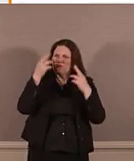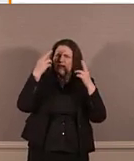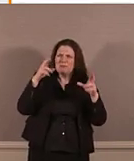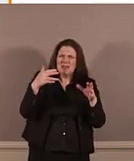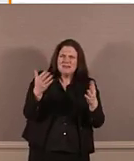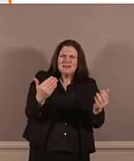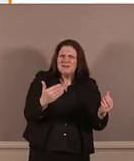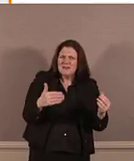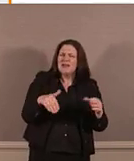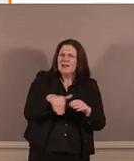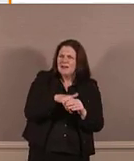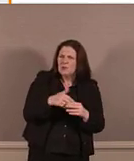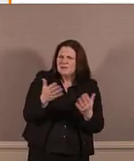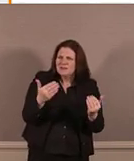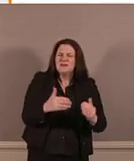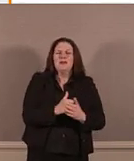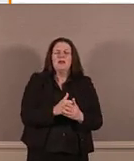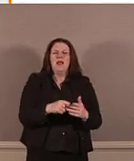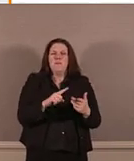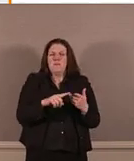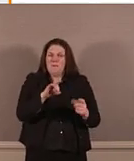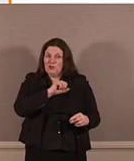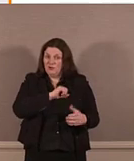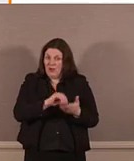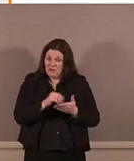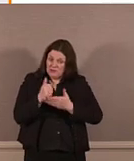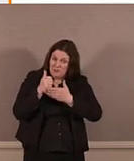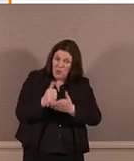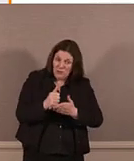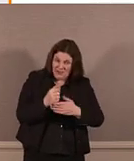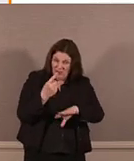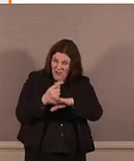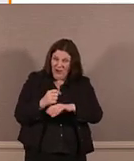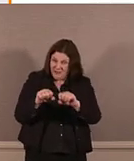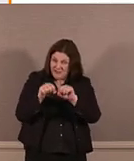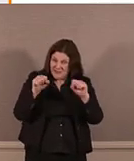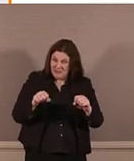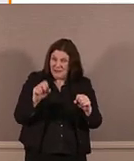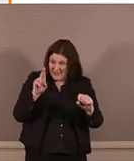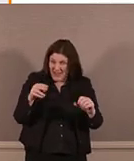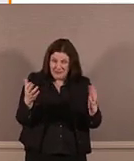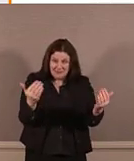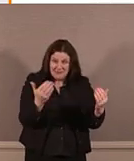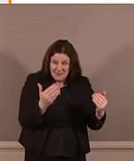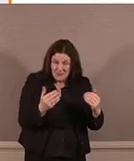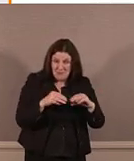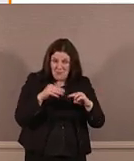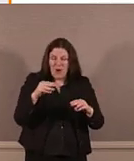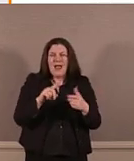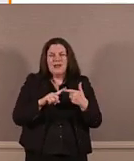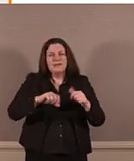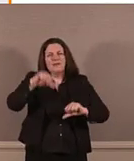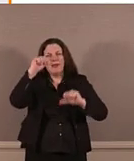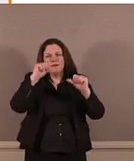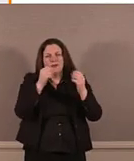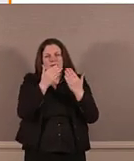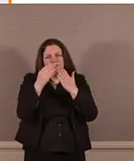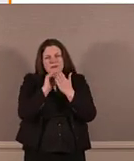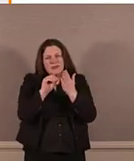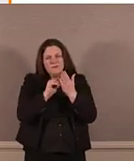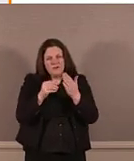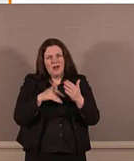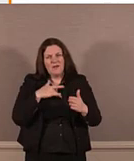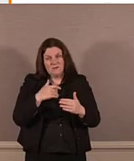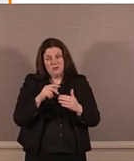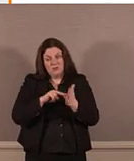you have the supports in place in the system, and that you have, which is in place now, the Adult Literacy for Life strategy. And